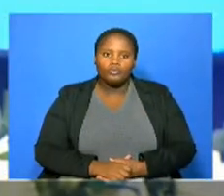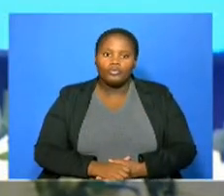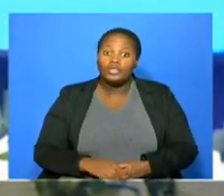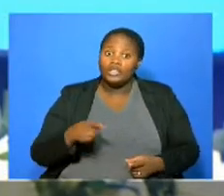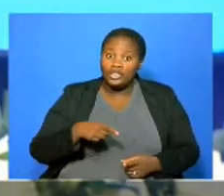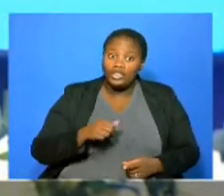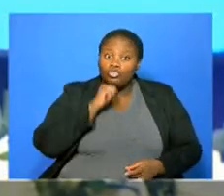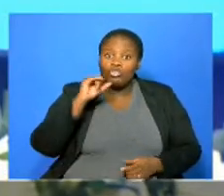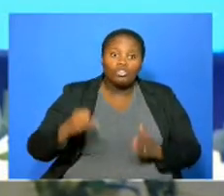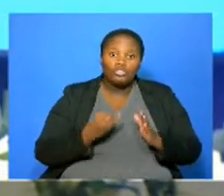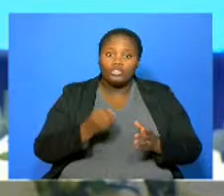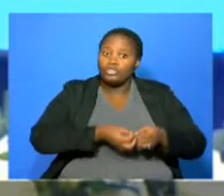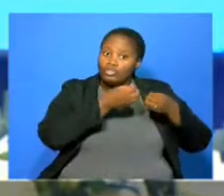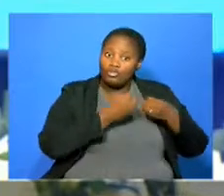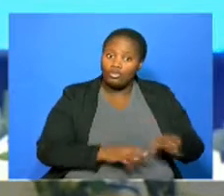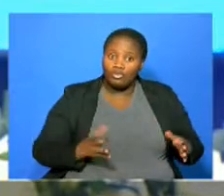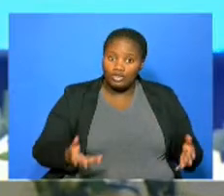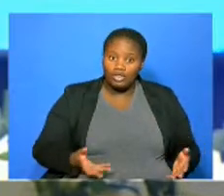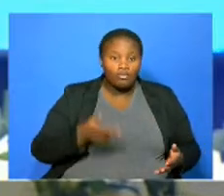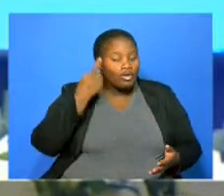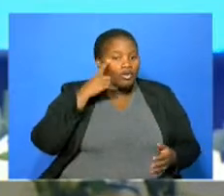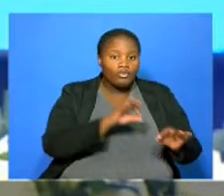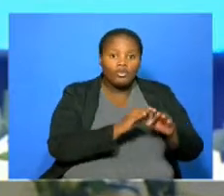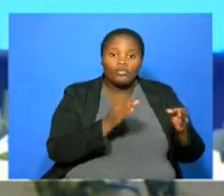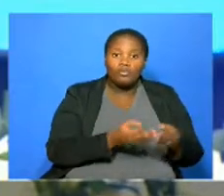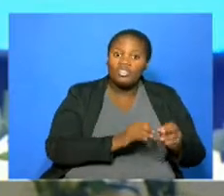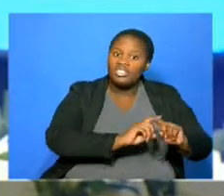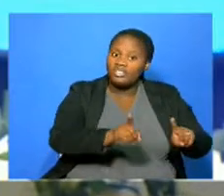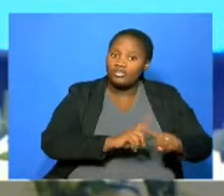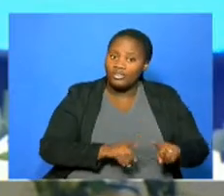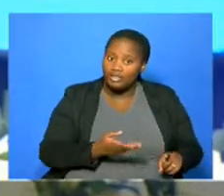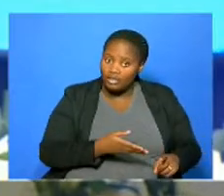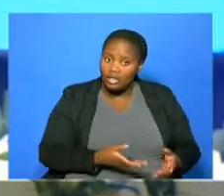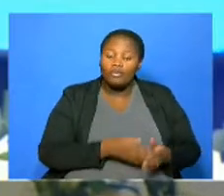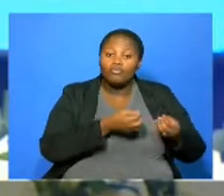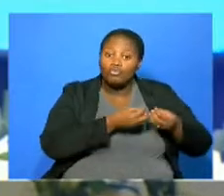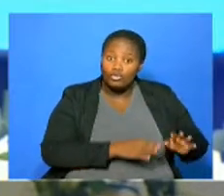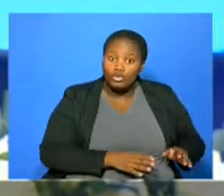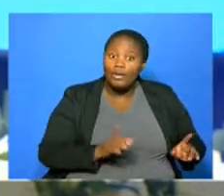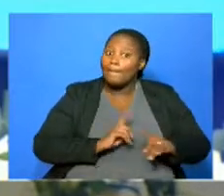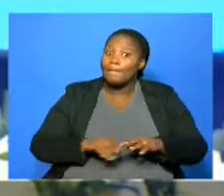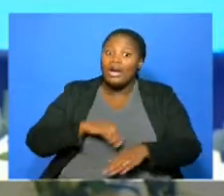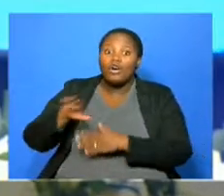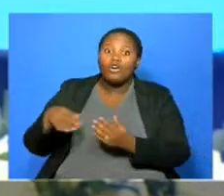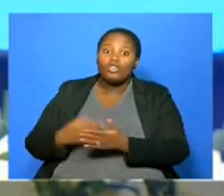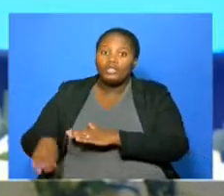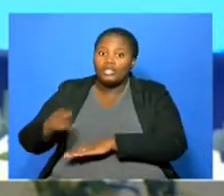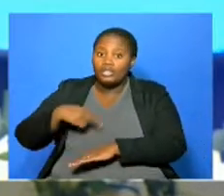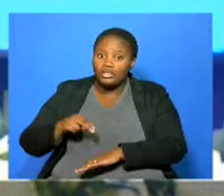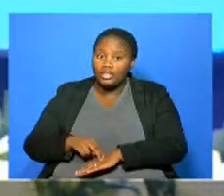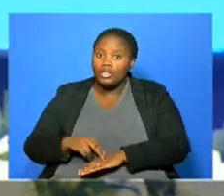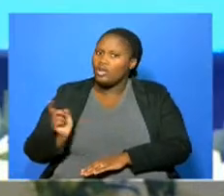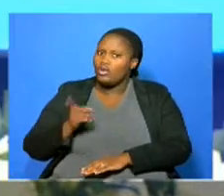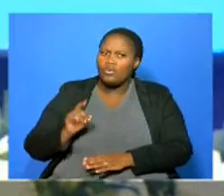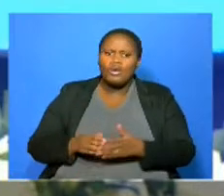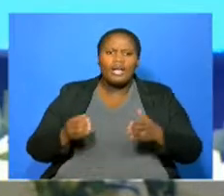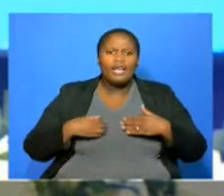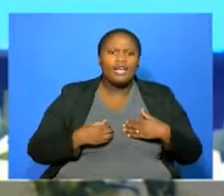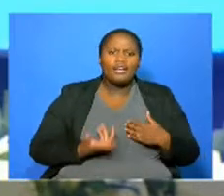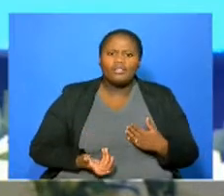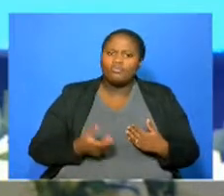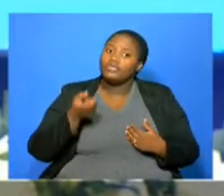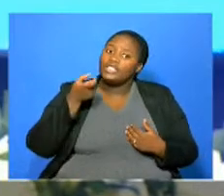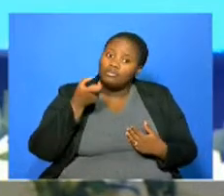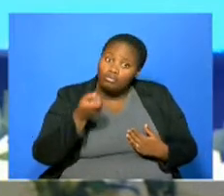loss only to the bereaved families, but to the nation at large, considering that we are a small